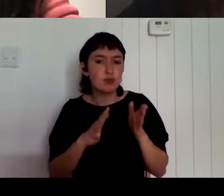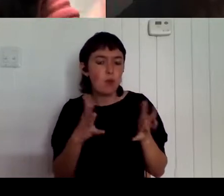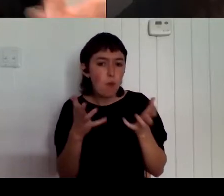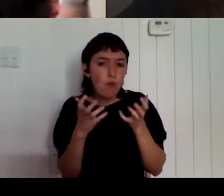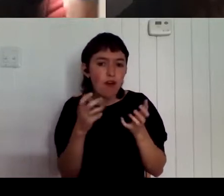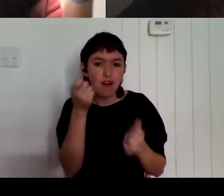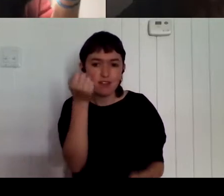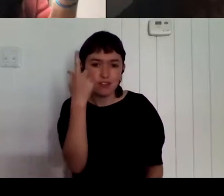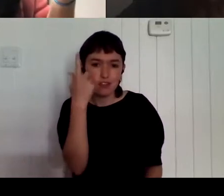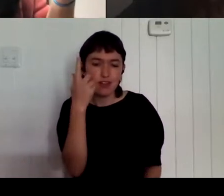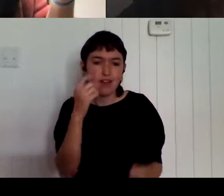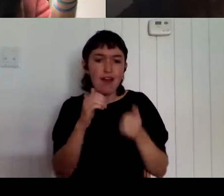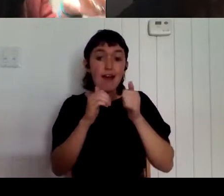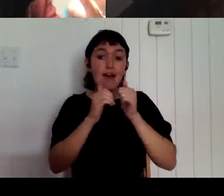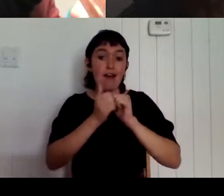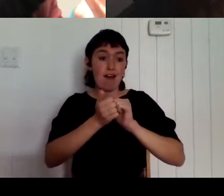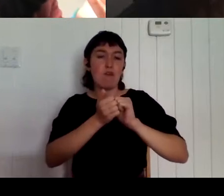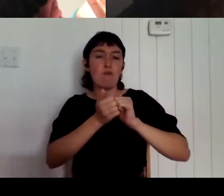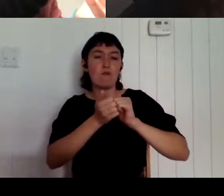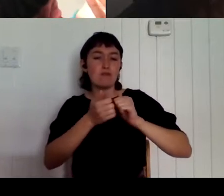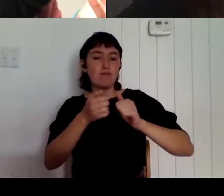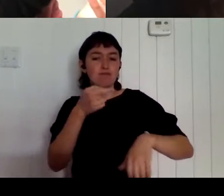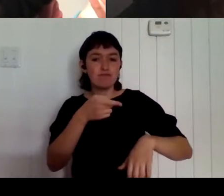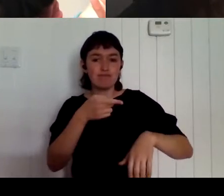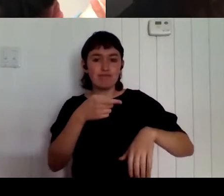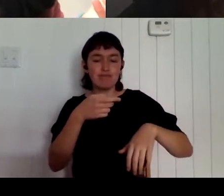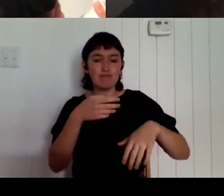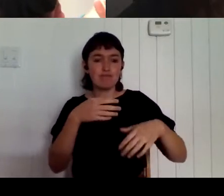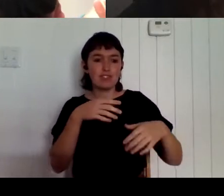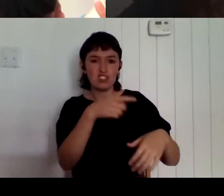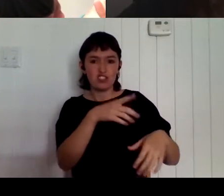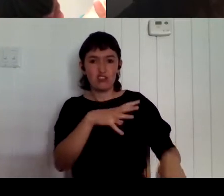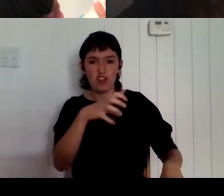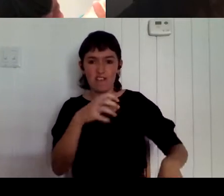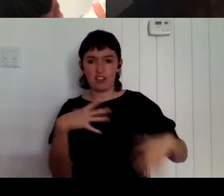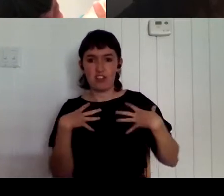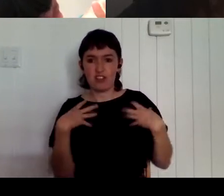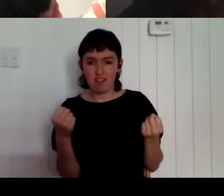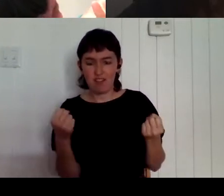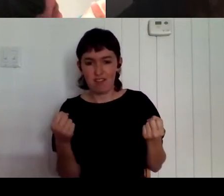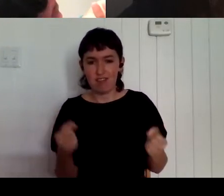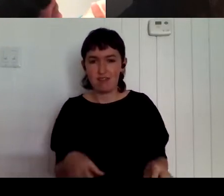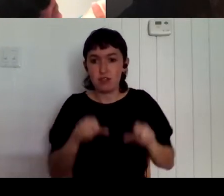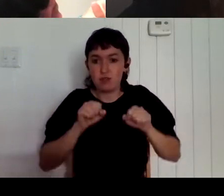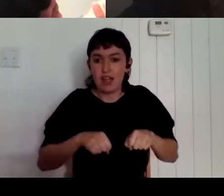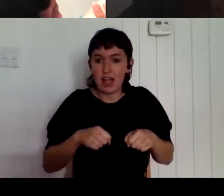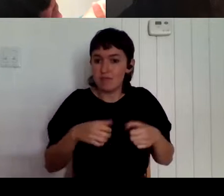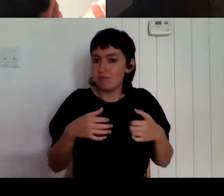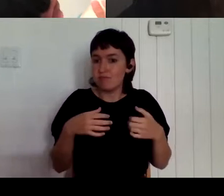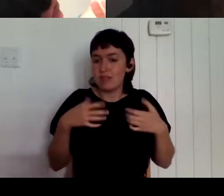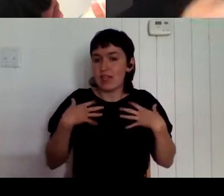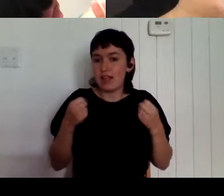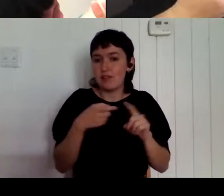how regenerative is this jellyfish. And so, what they did, let me find this figure because it's the greatest.